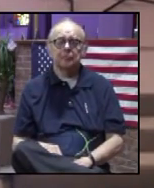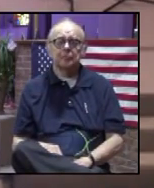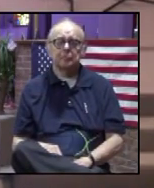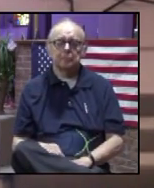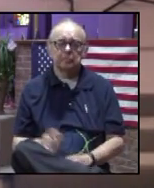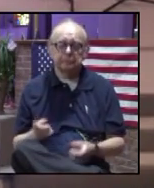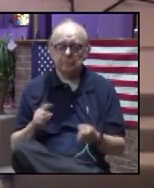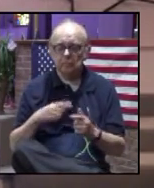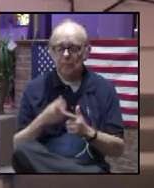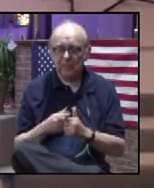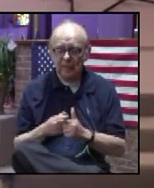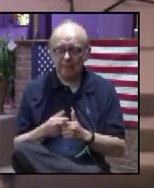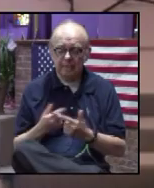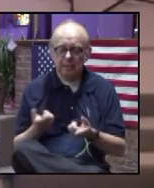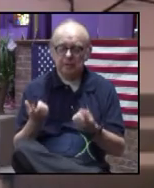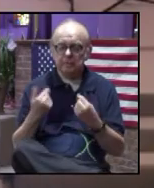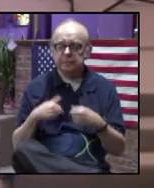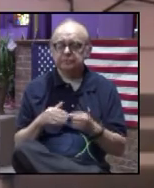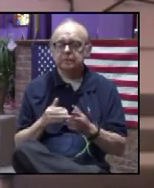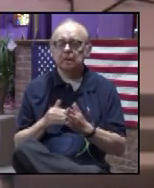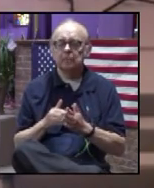And then when he finally came back